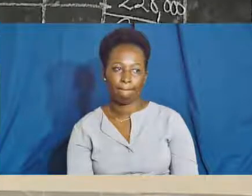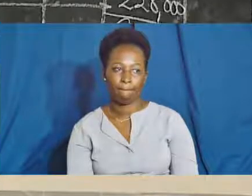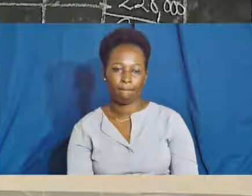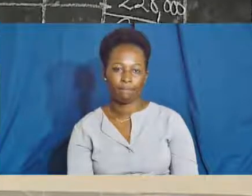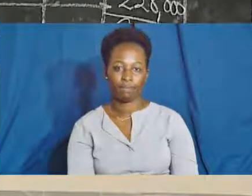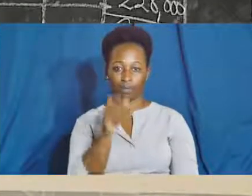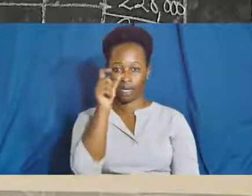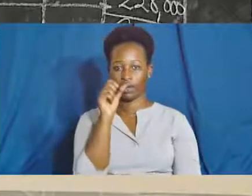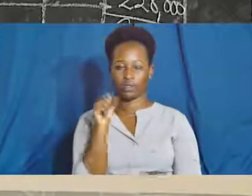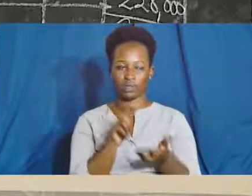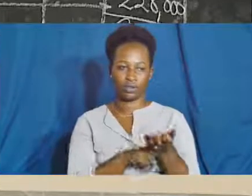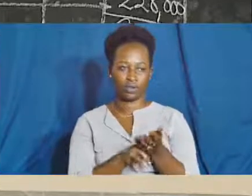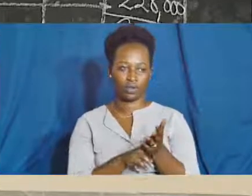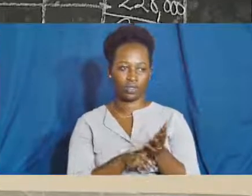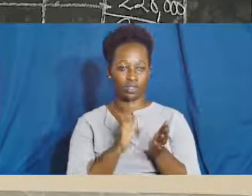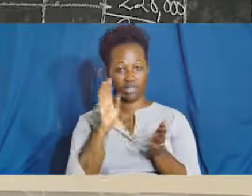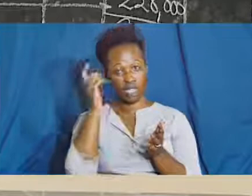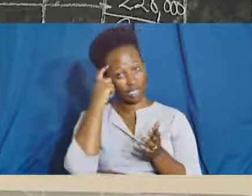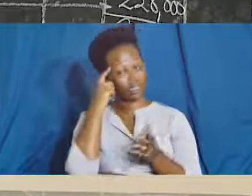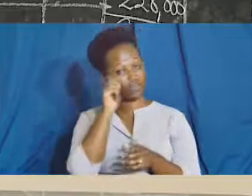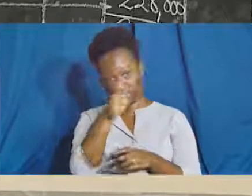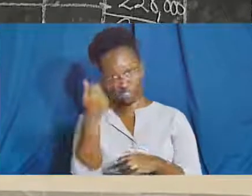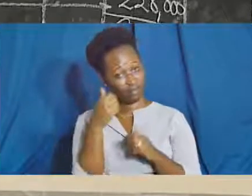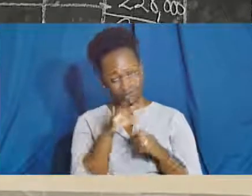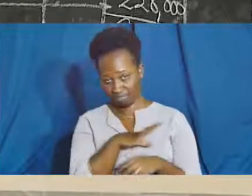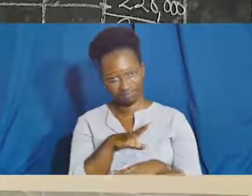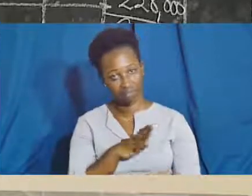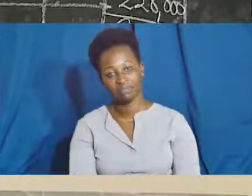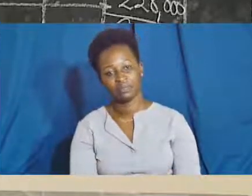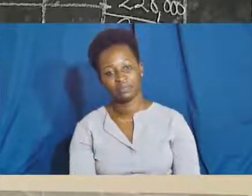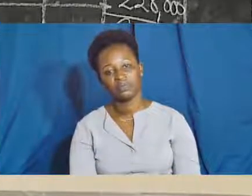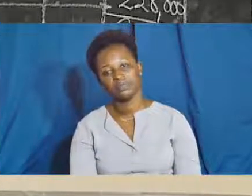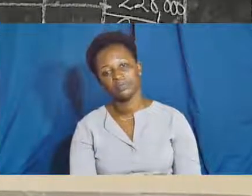Those who can use their heads, yeah, that's fine.